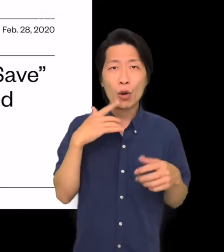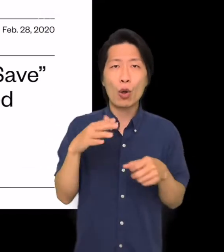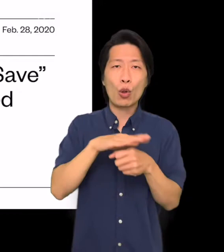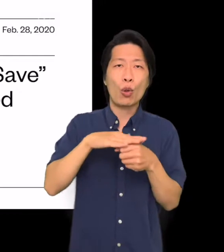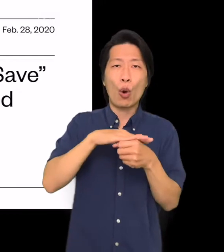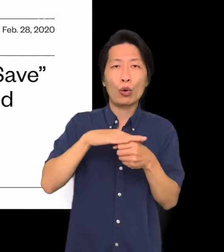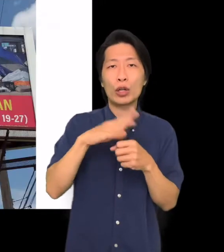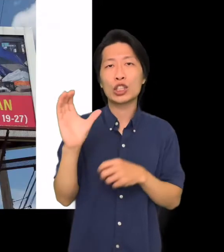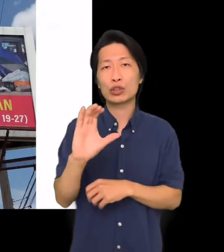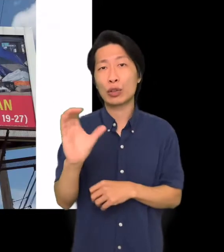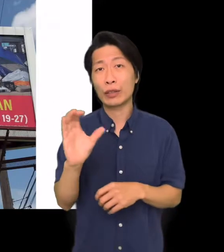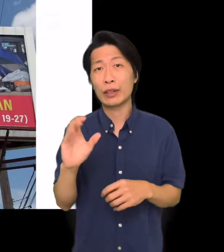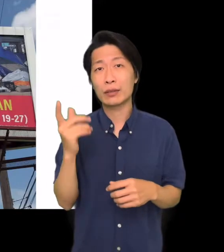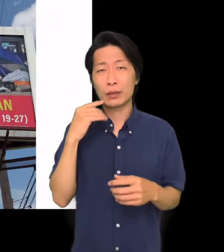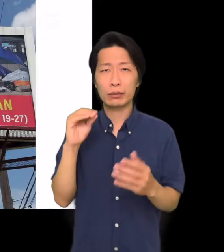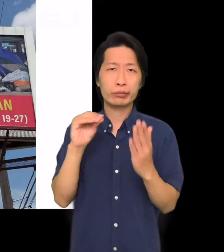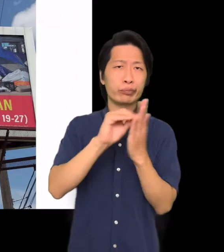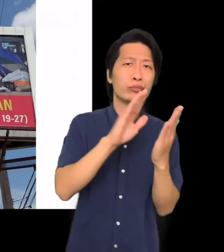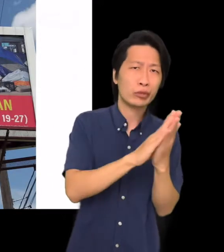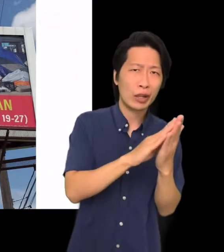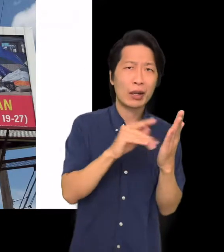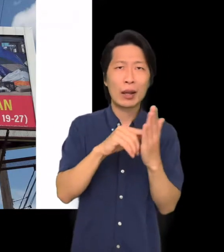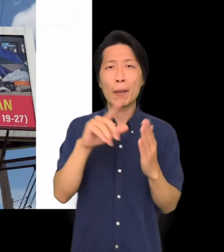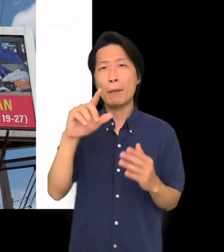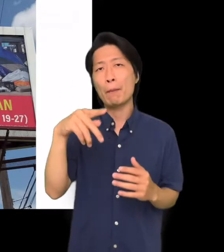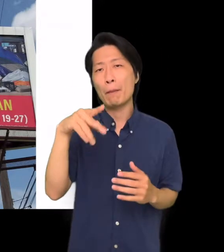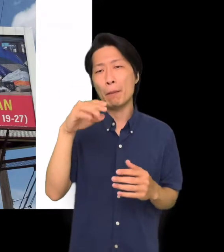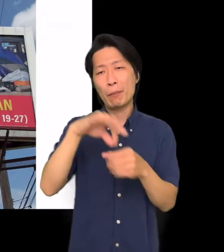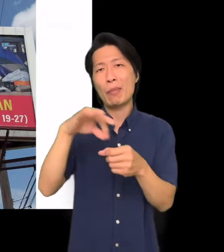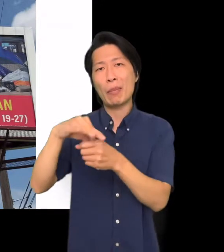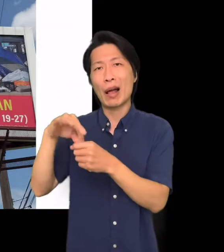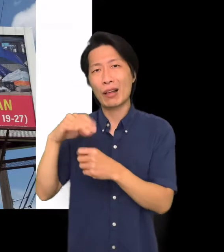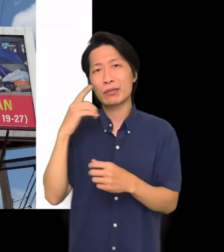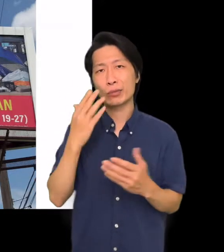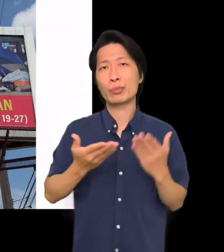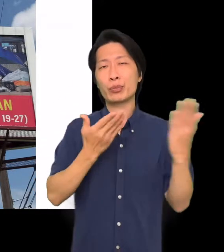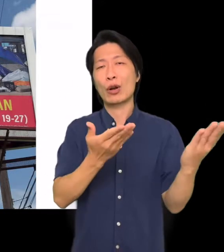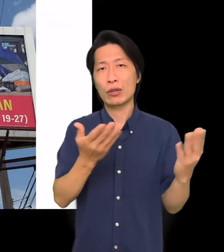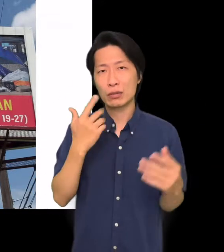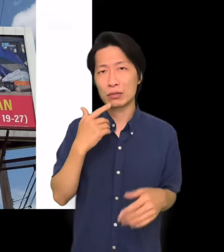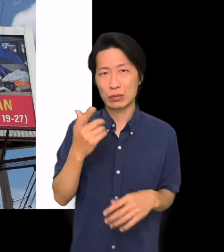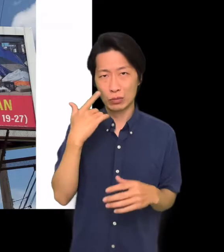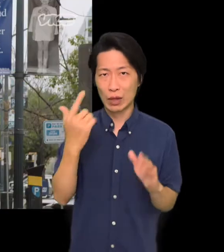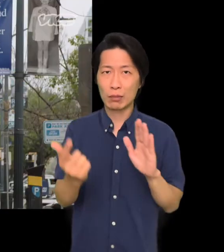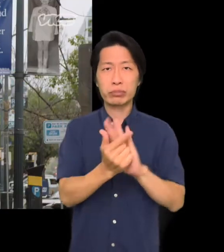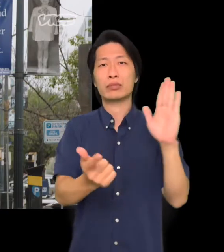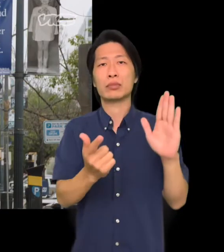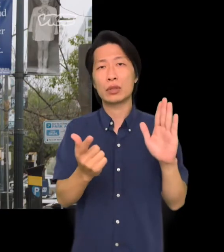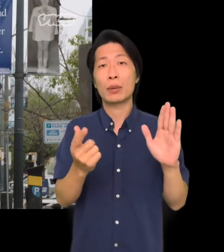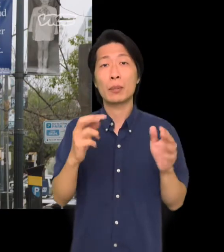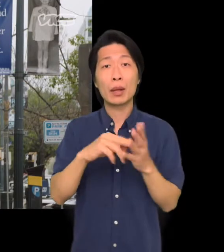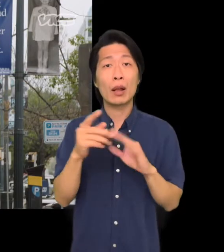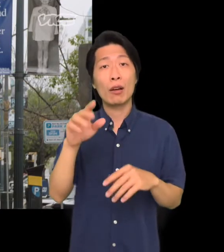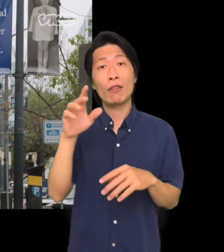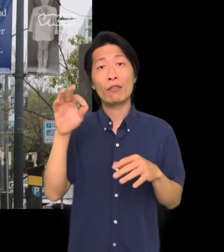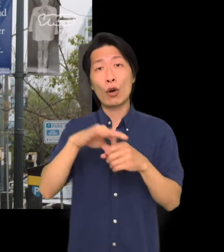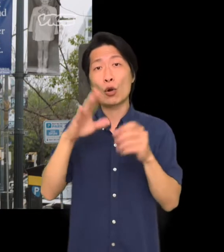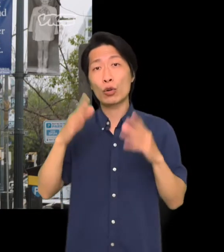local conservatives, has pushed a proposition onto the ballot that would force the city to reverse course. Voters will decide on